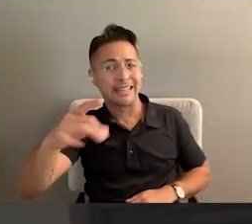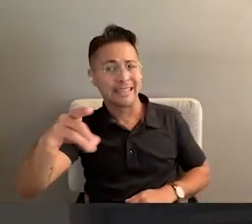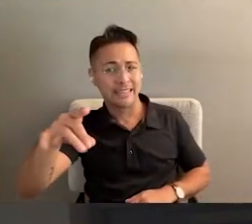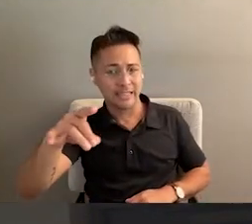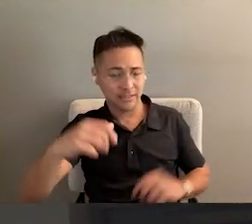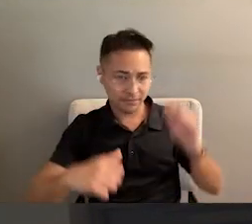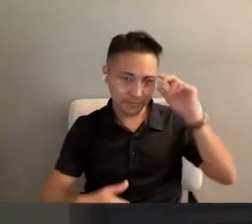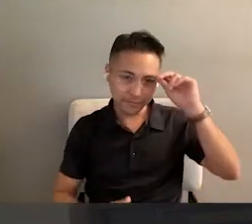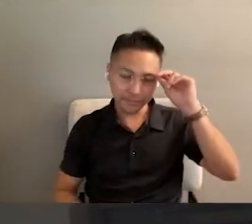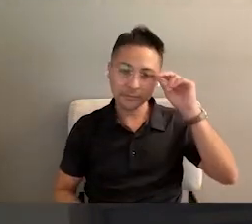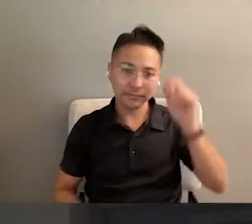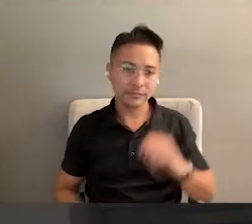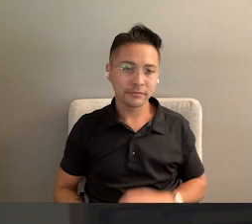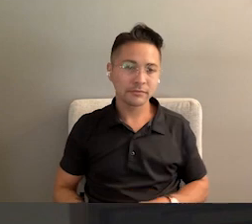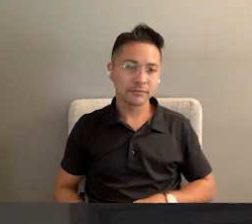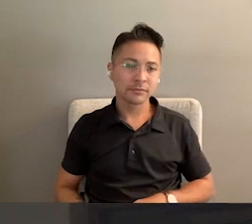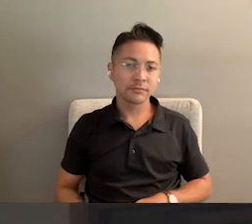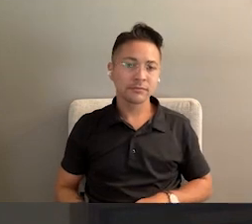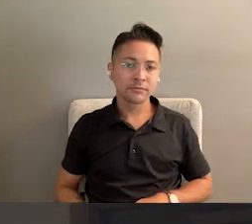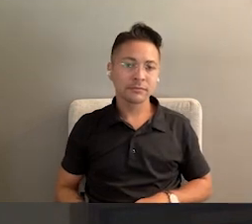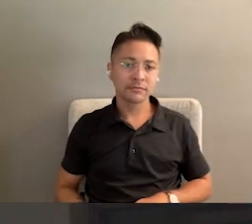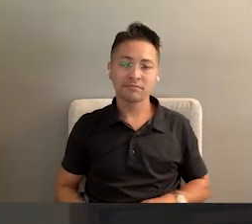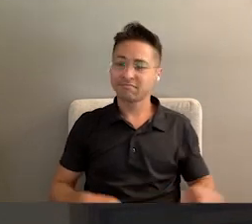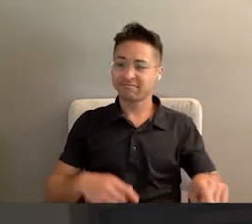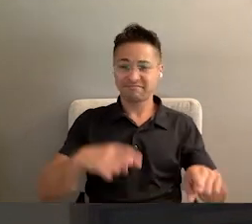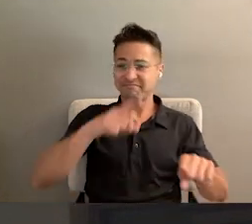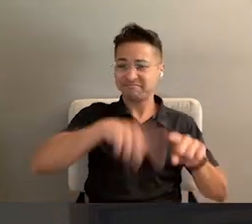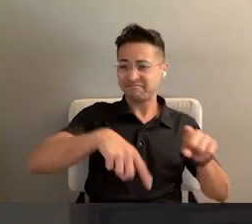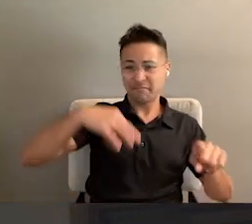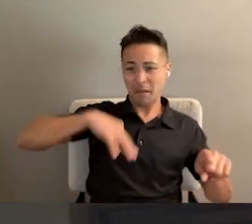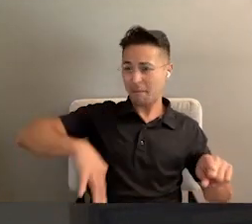They cannot be paid, they have to be 18.